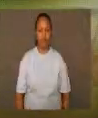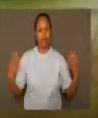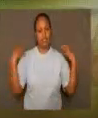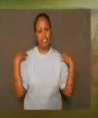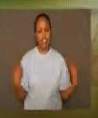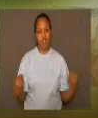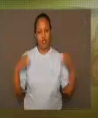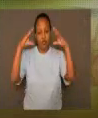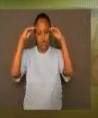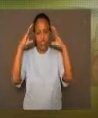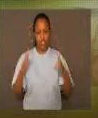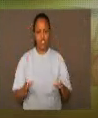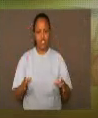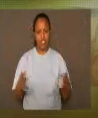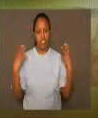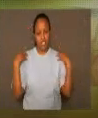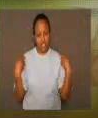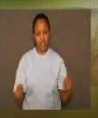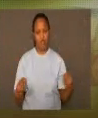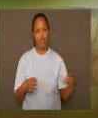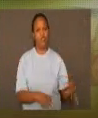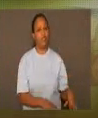Hello, teacher. Hello, students.